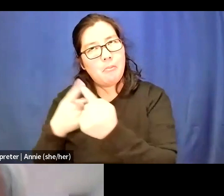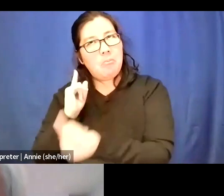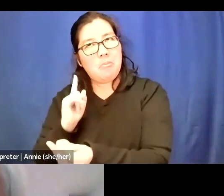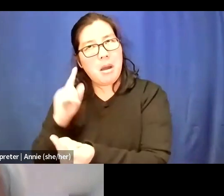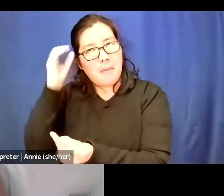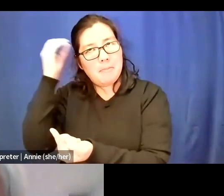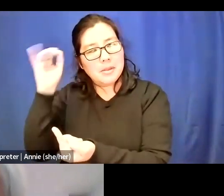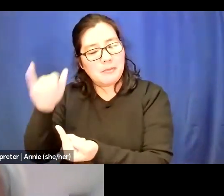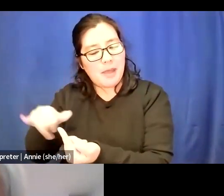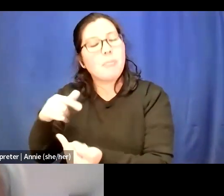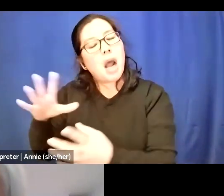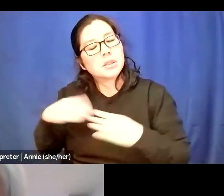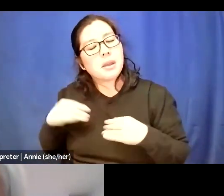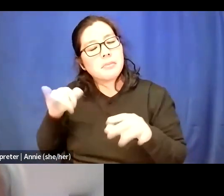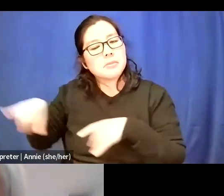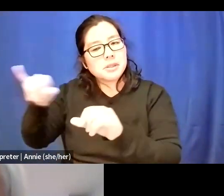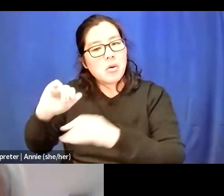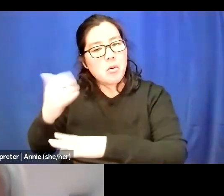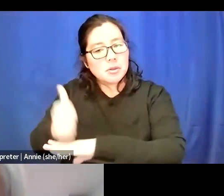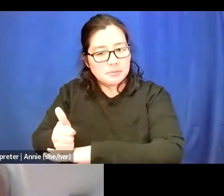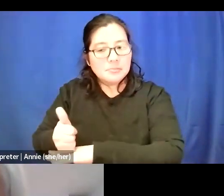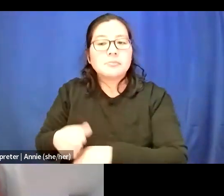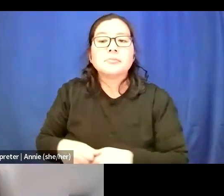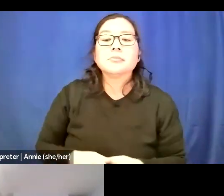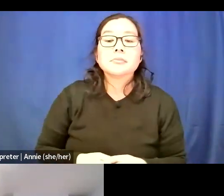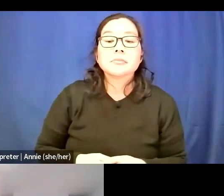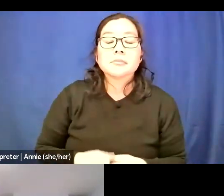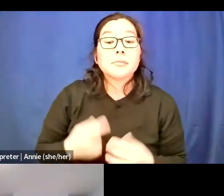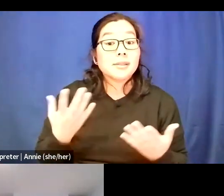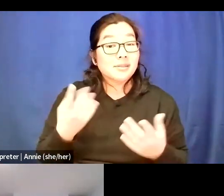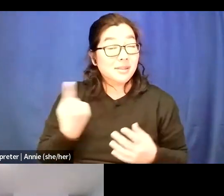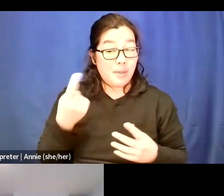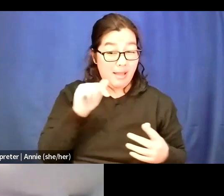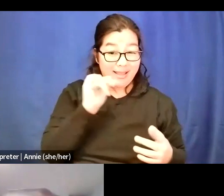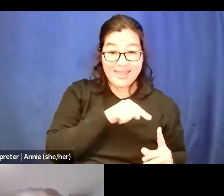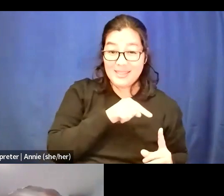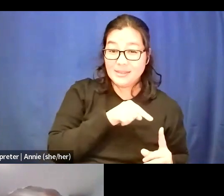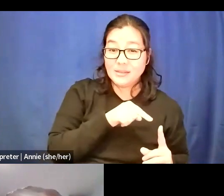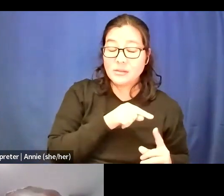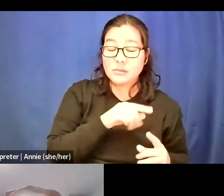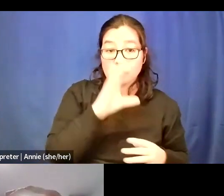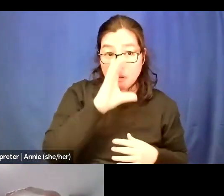of the standard. But I think with something like this, that maybe to think about